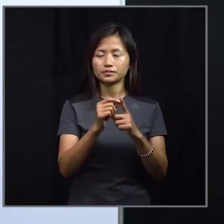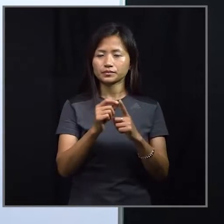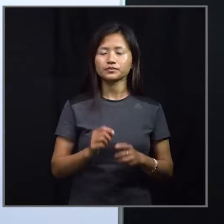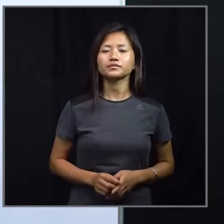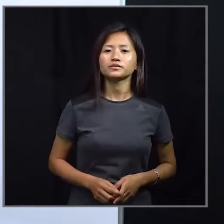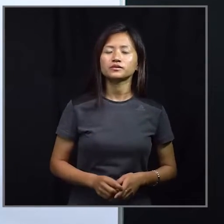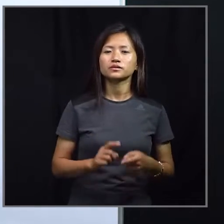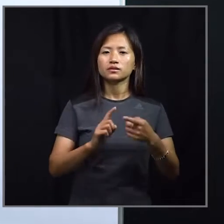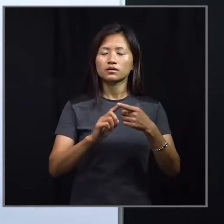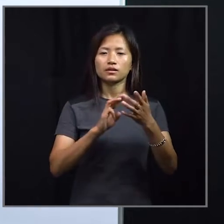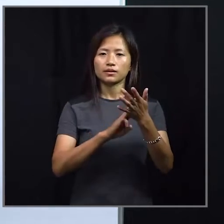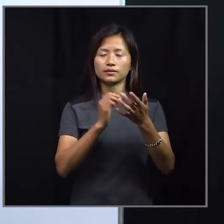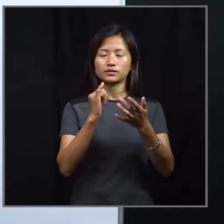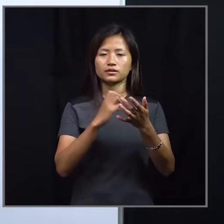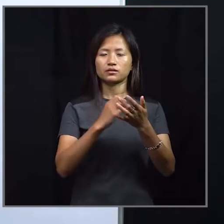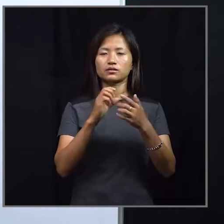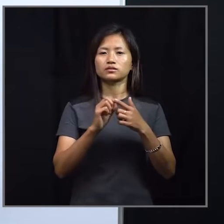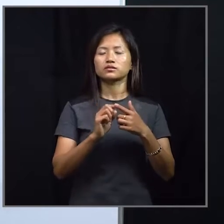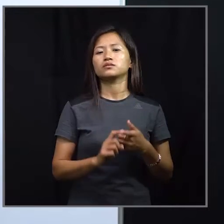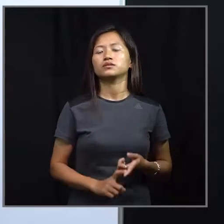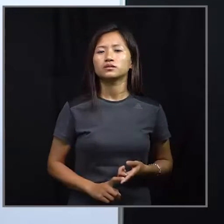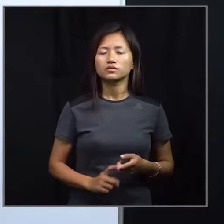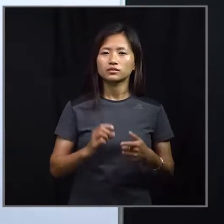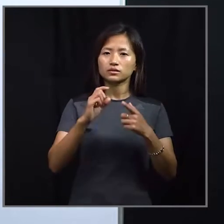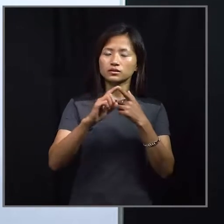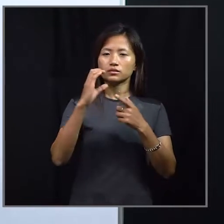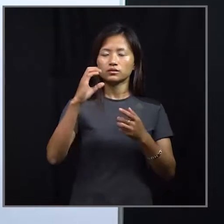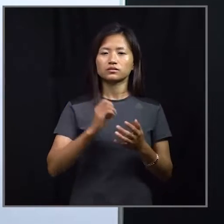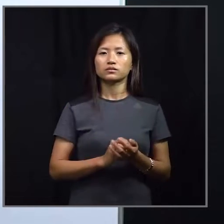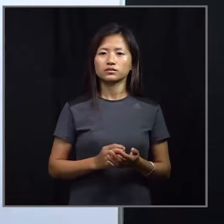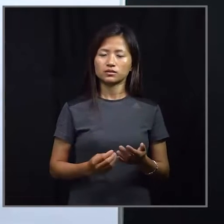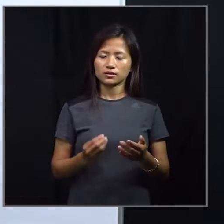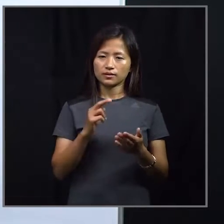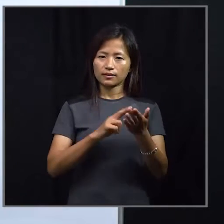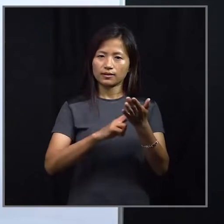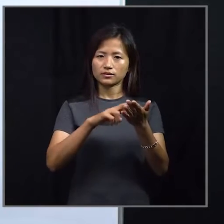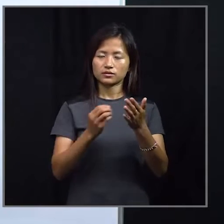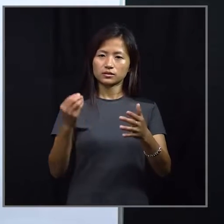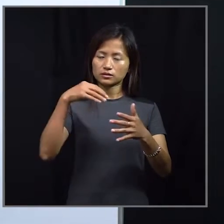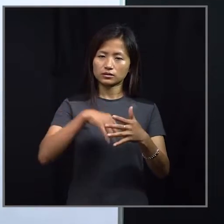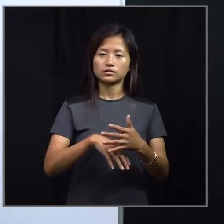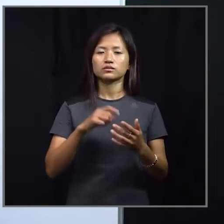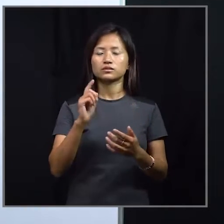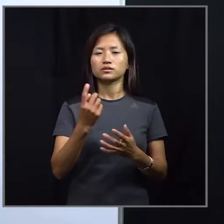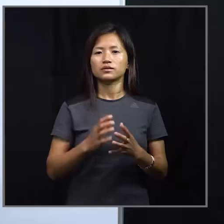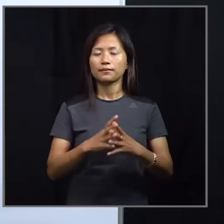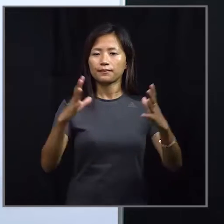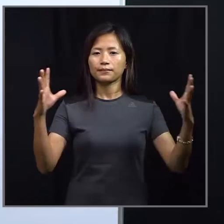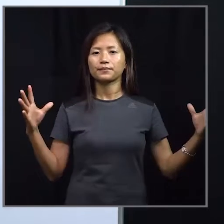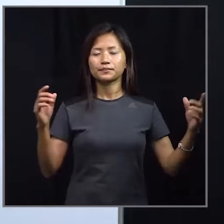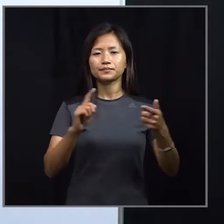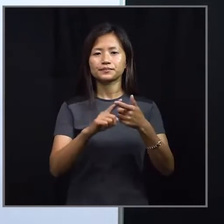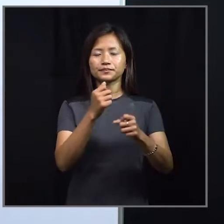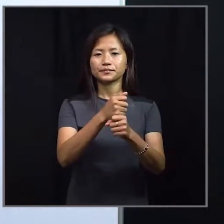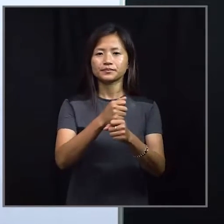macroeconomic study or not. Unemployment is one. National income is one. You know, there are many